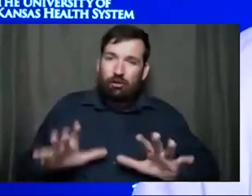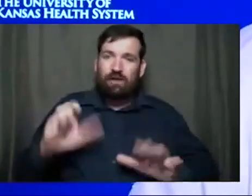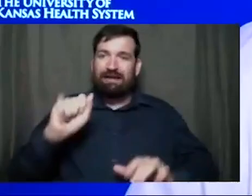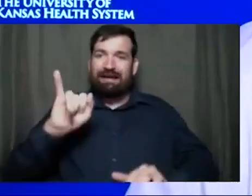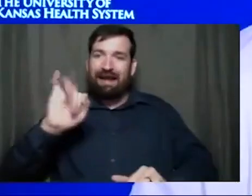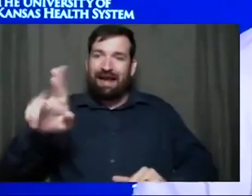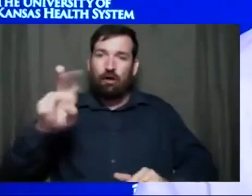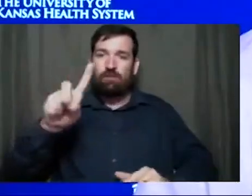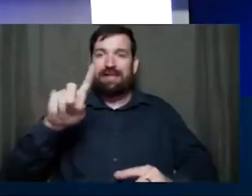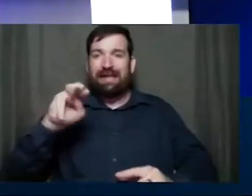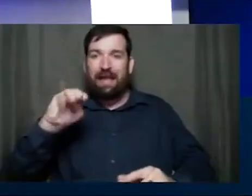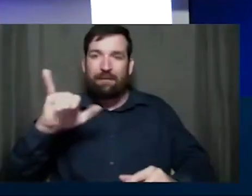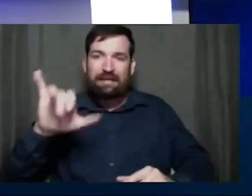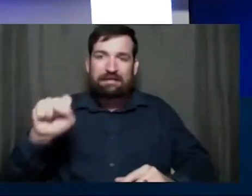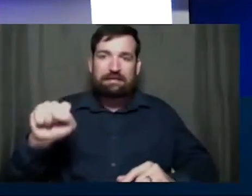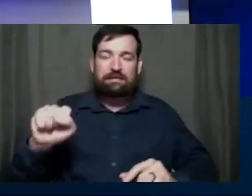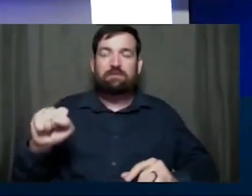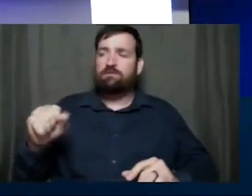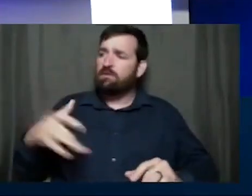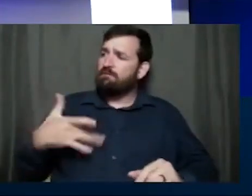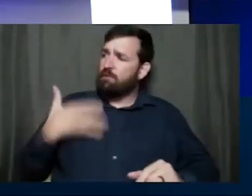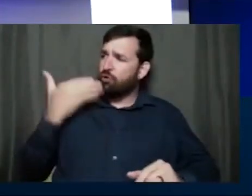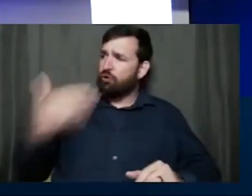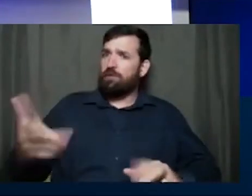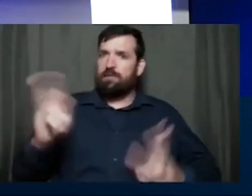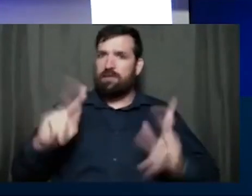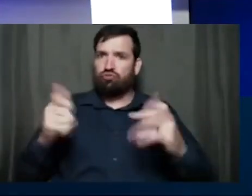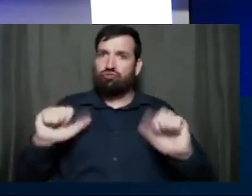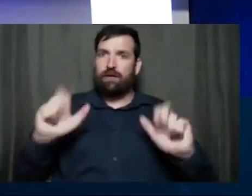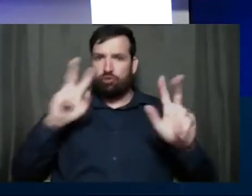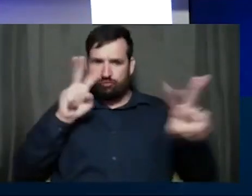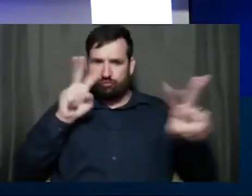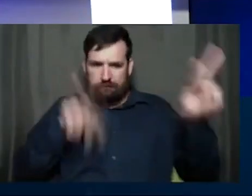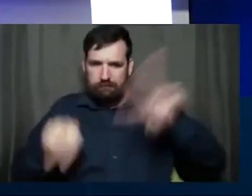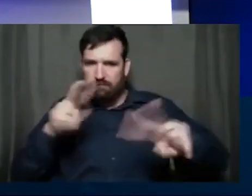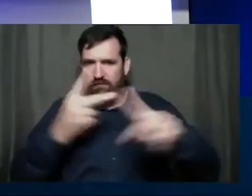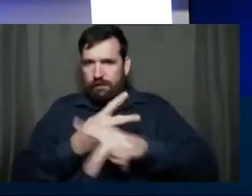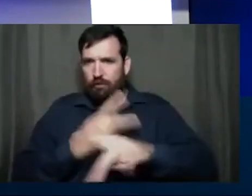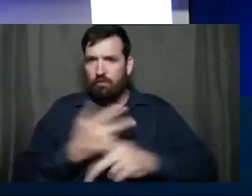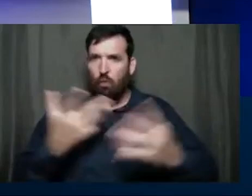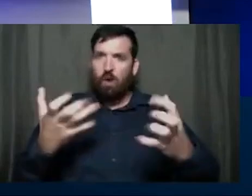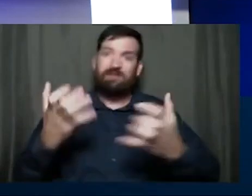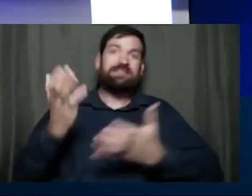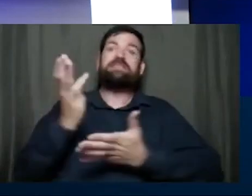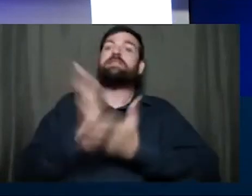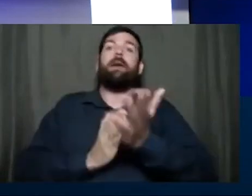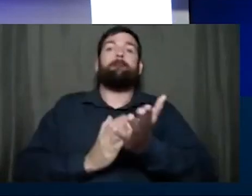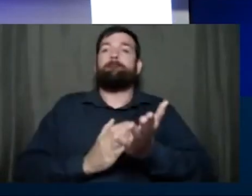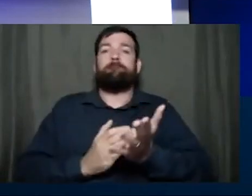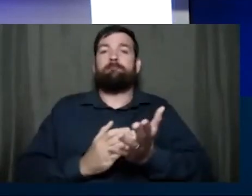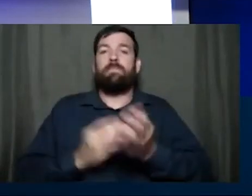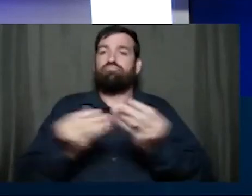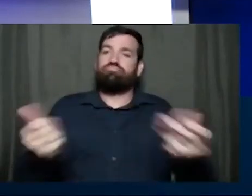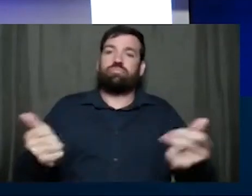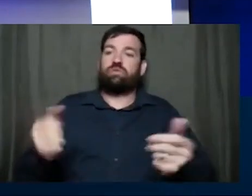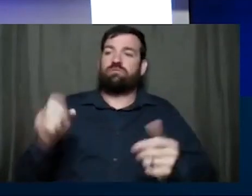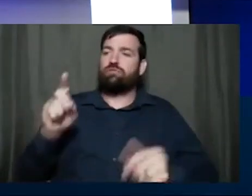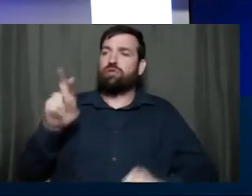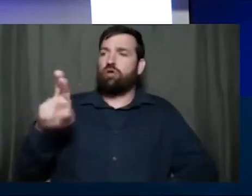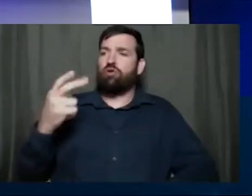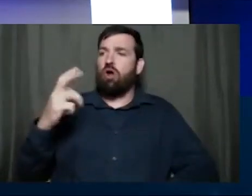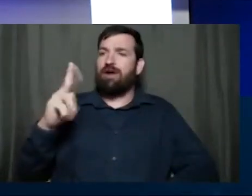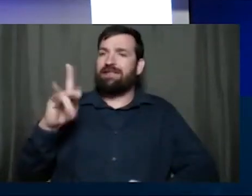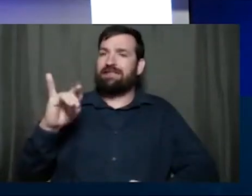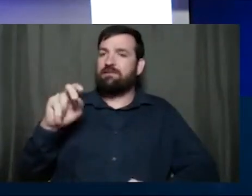a restaurant. But it makes me feel good to know that people are at least trying to figure this out. They want some voice of reason. I think if Dr. Hawkinson just said, just don't go eat, just go pick it up, they'd